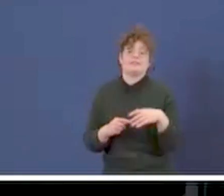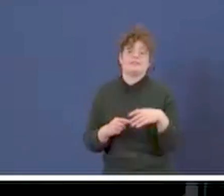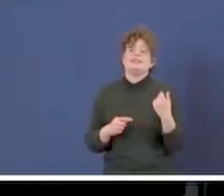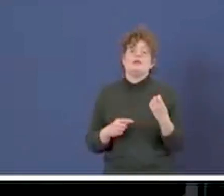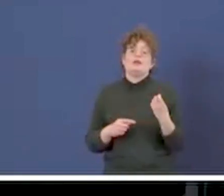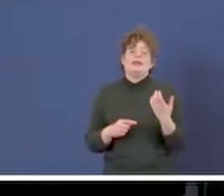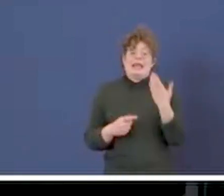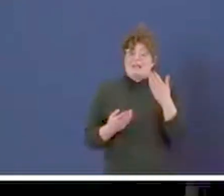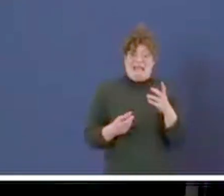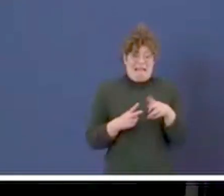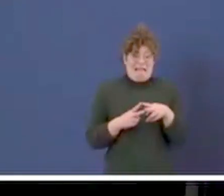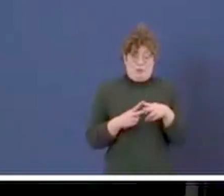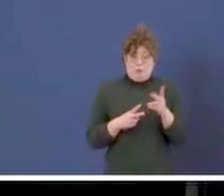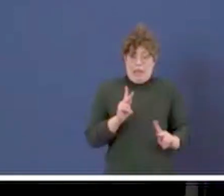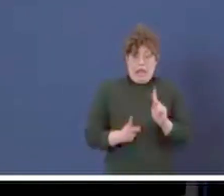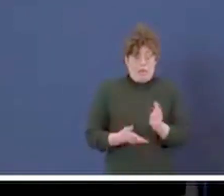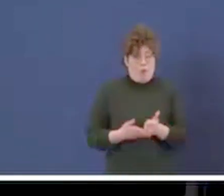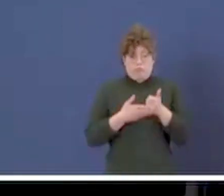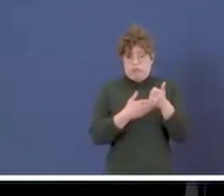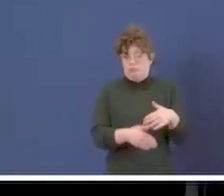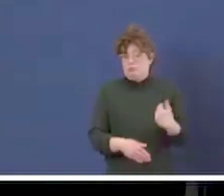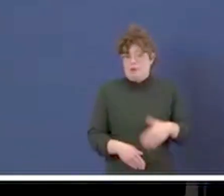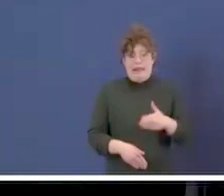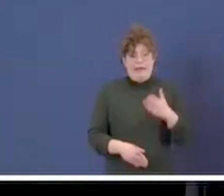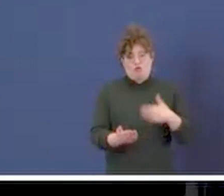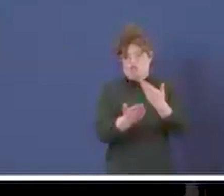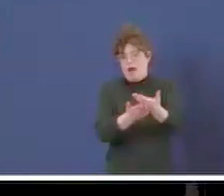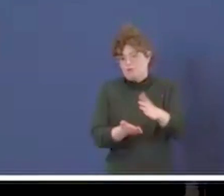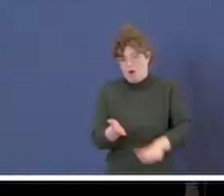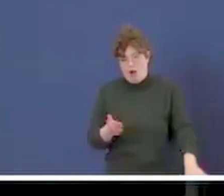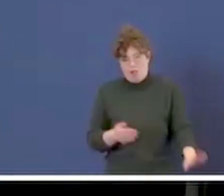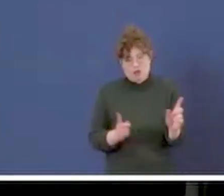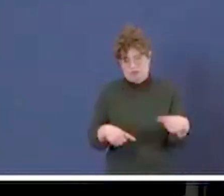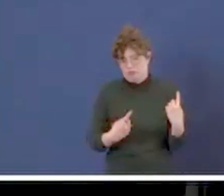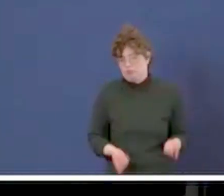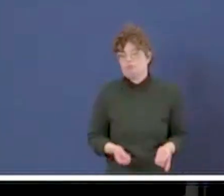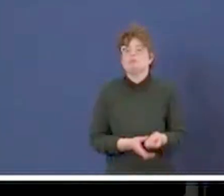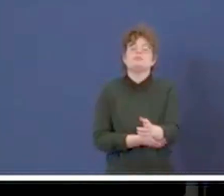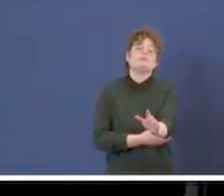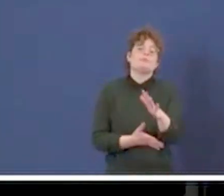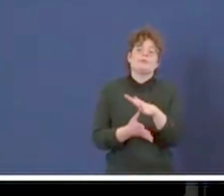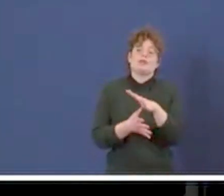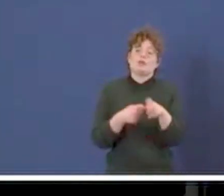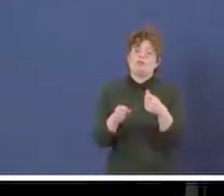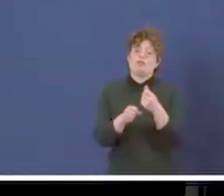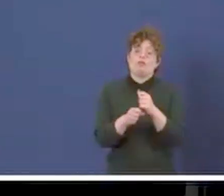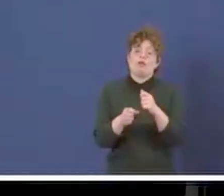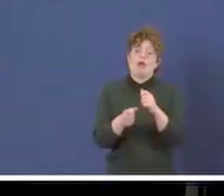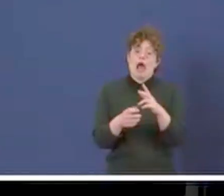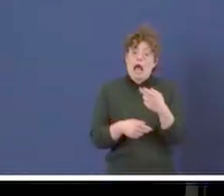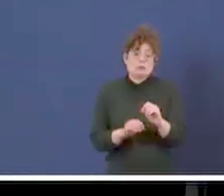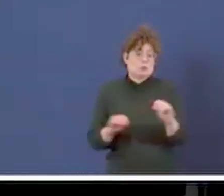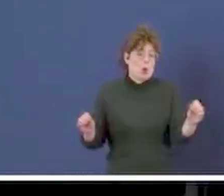If it had not been for those people, I would have never even gotten to college. Senior year in high school, no college prep